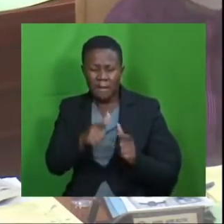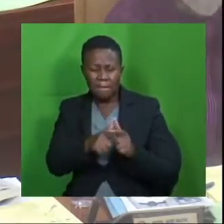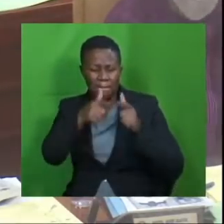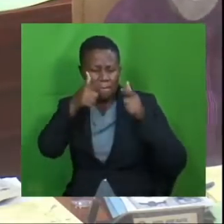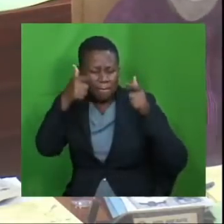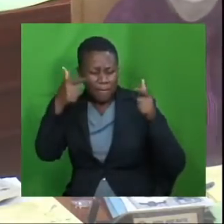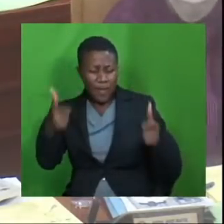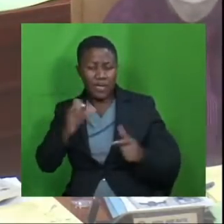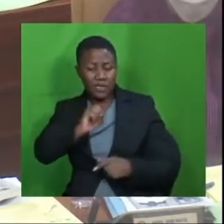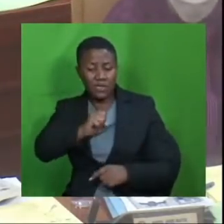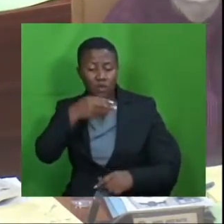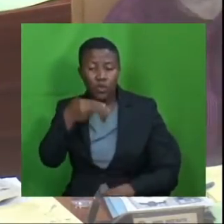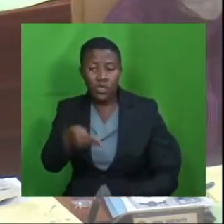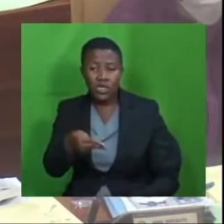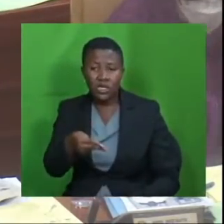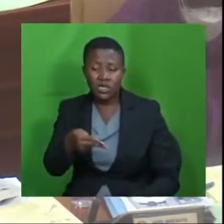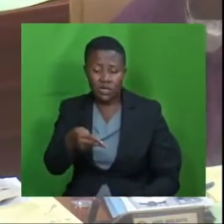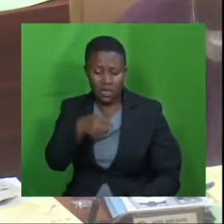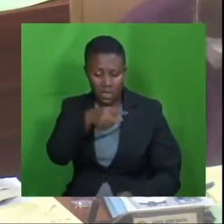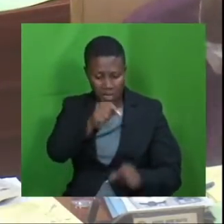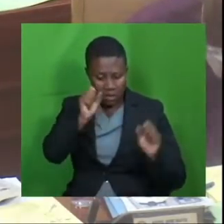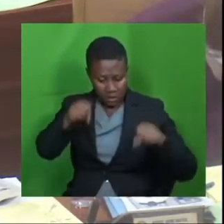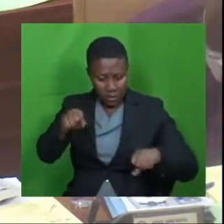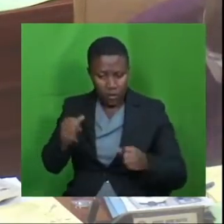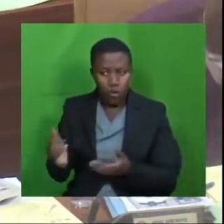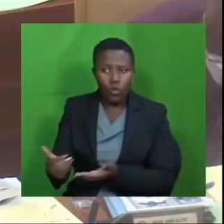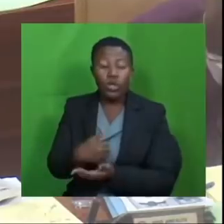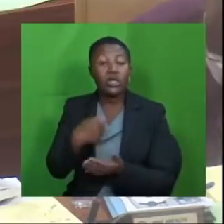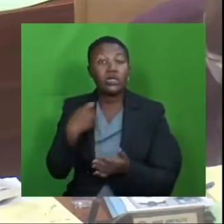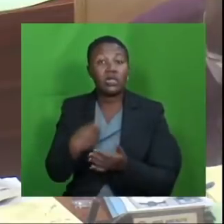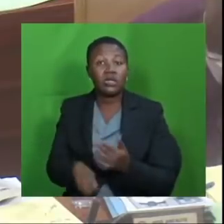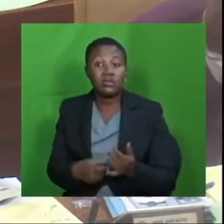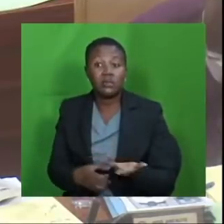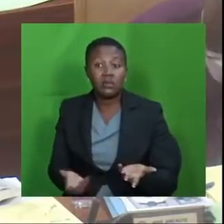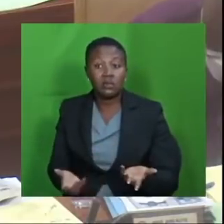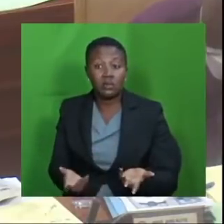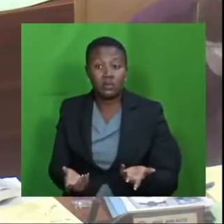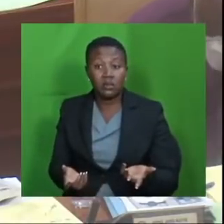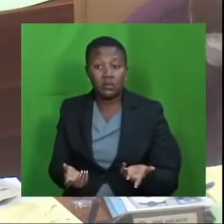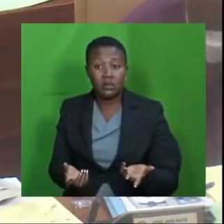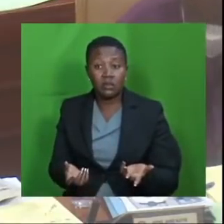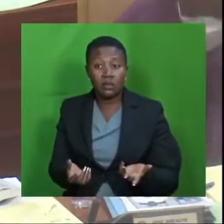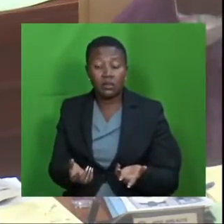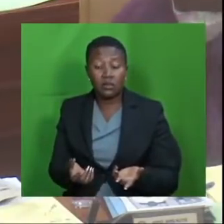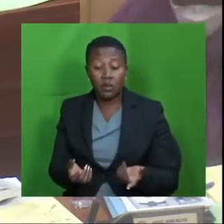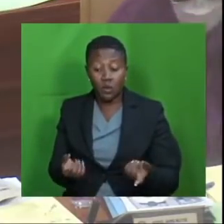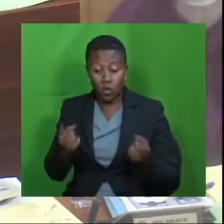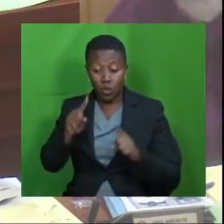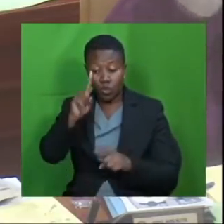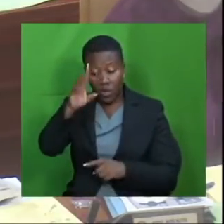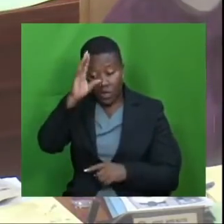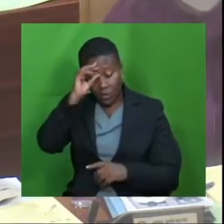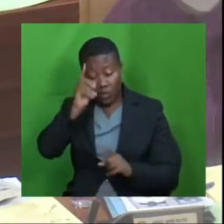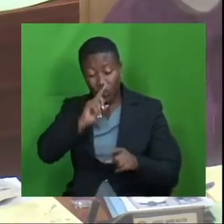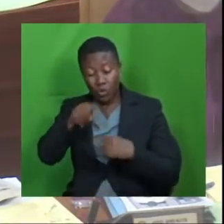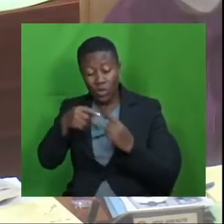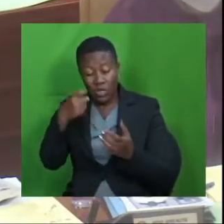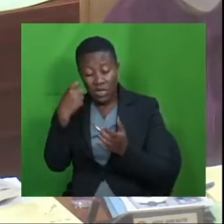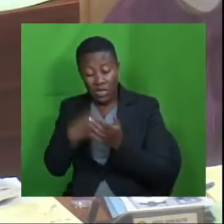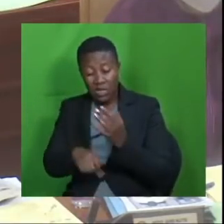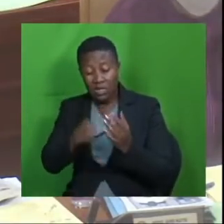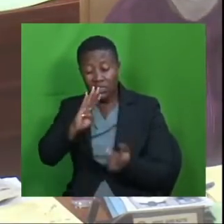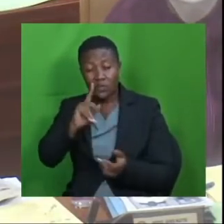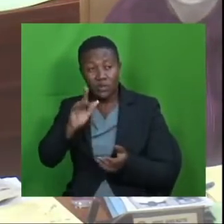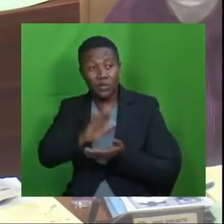very capable of collecting this tax. Mr. Speaker, when Adam Smith spoke about a tax being